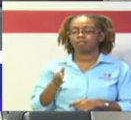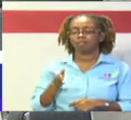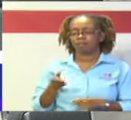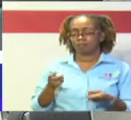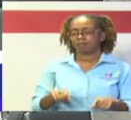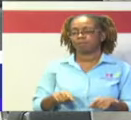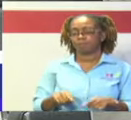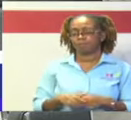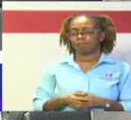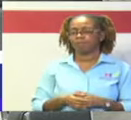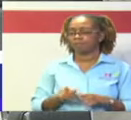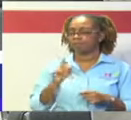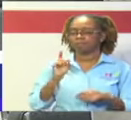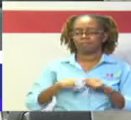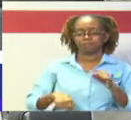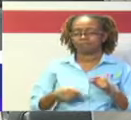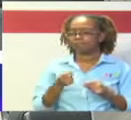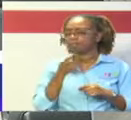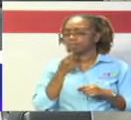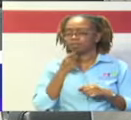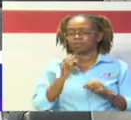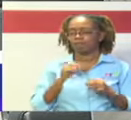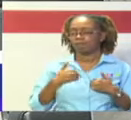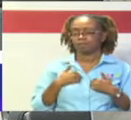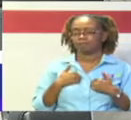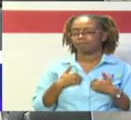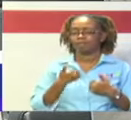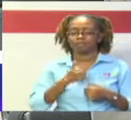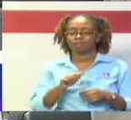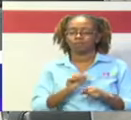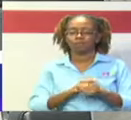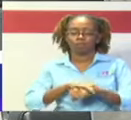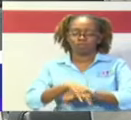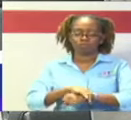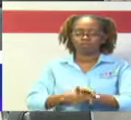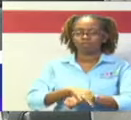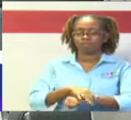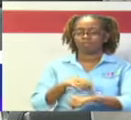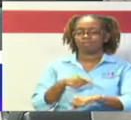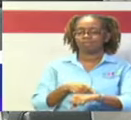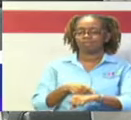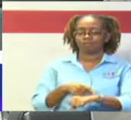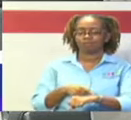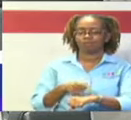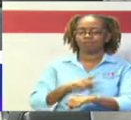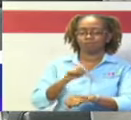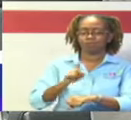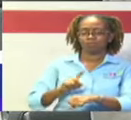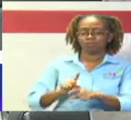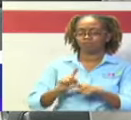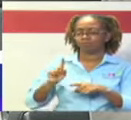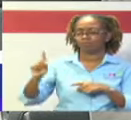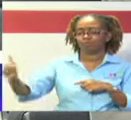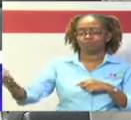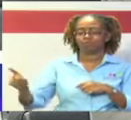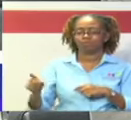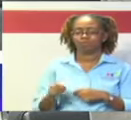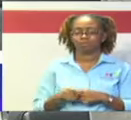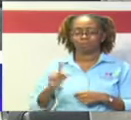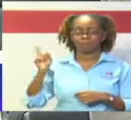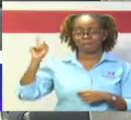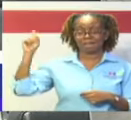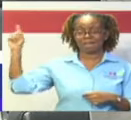they have an RFID chip under their skin letting you know when they're moving outside of the prescribed or proscribed areas.